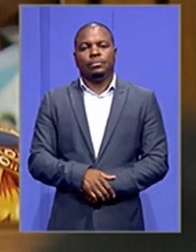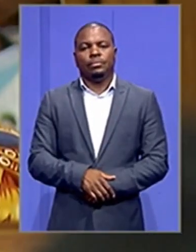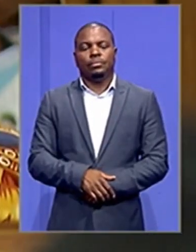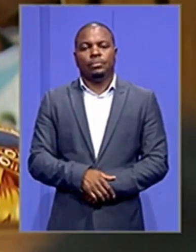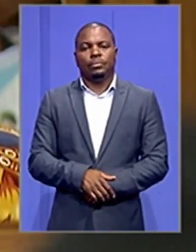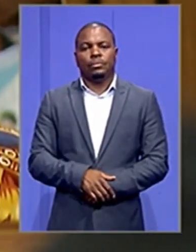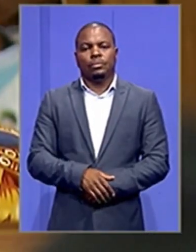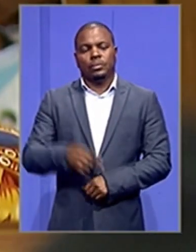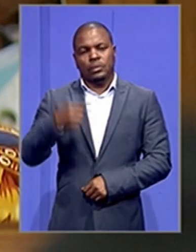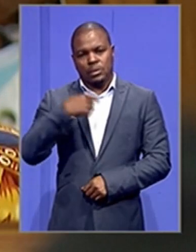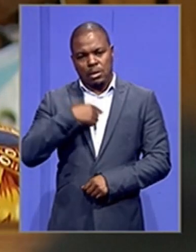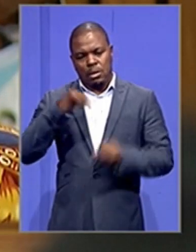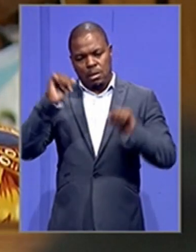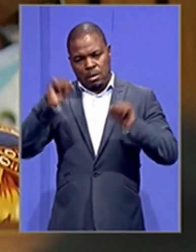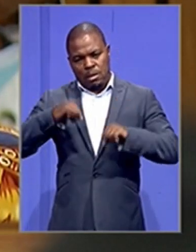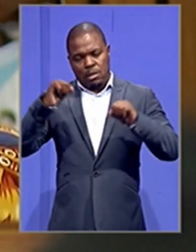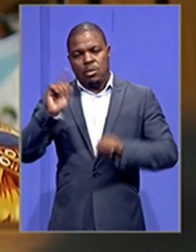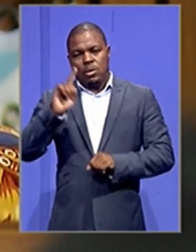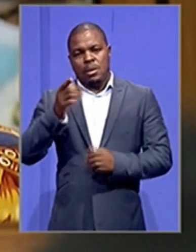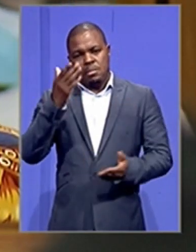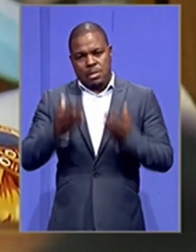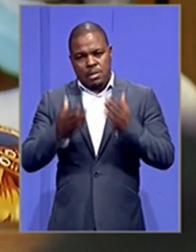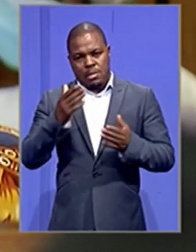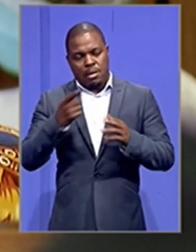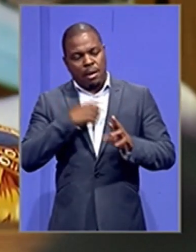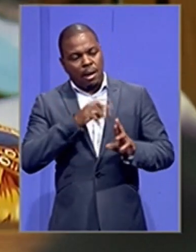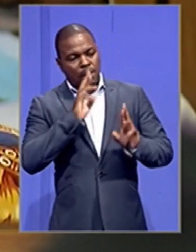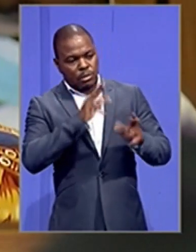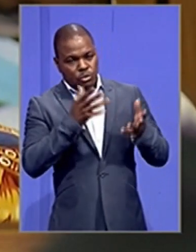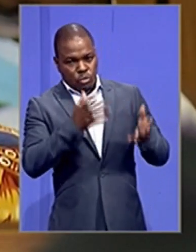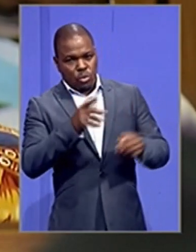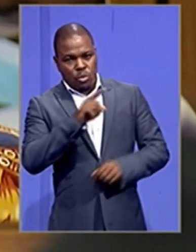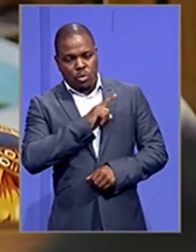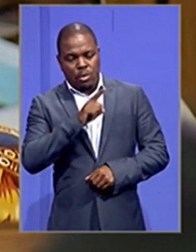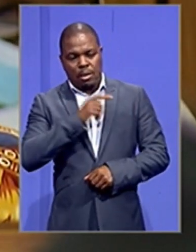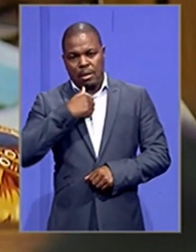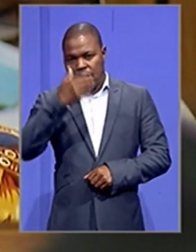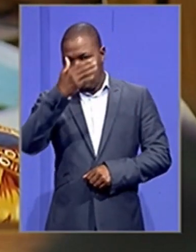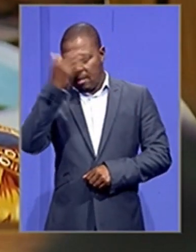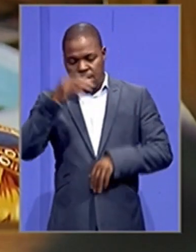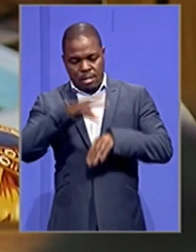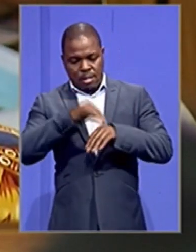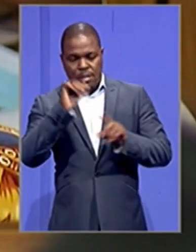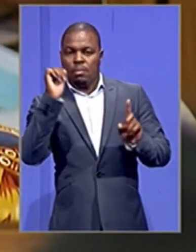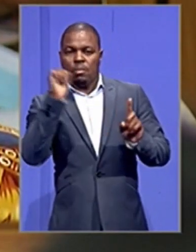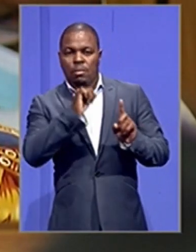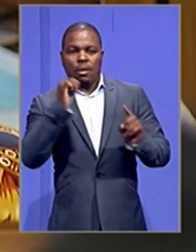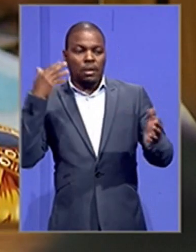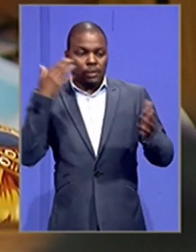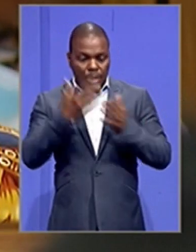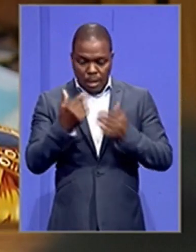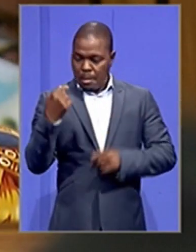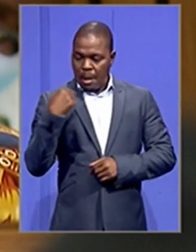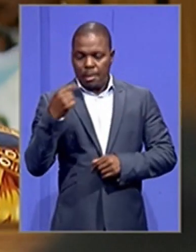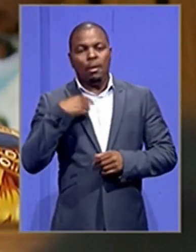Would agree that I might have responded that way because I did not know his age until